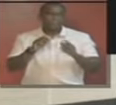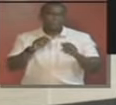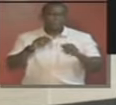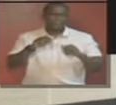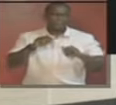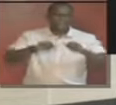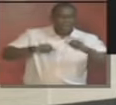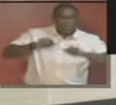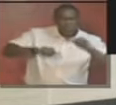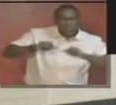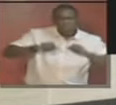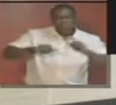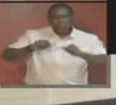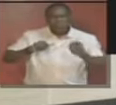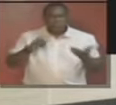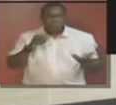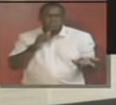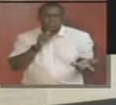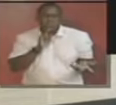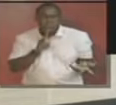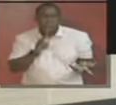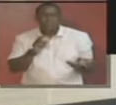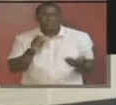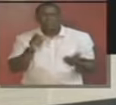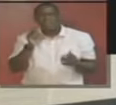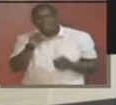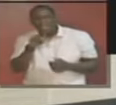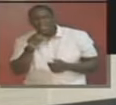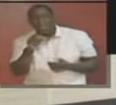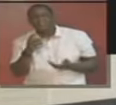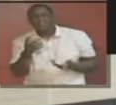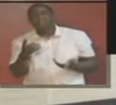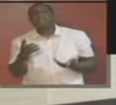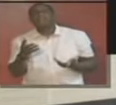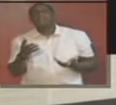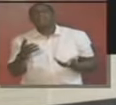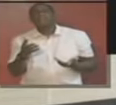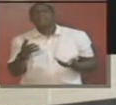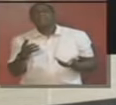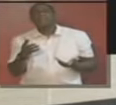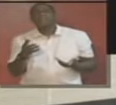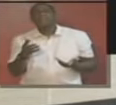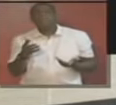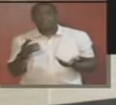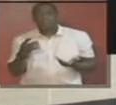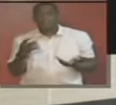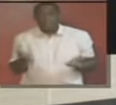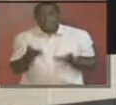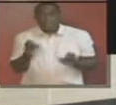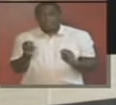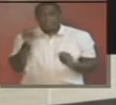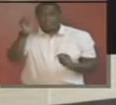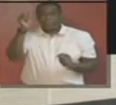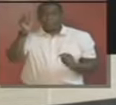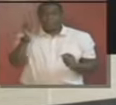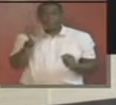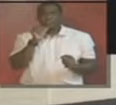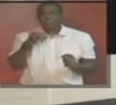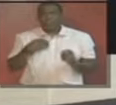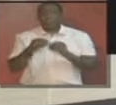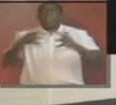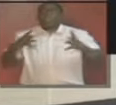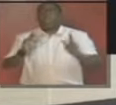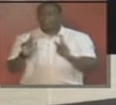out there, and maybe asking in regard to our small population here in Trinidad and Tobago,